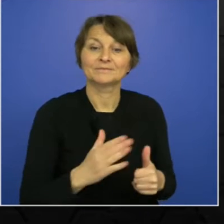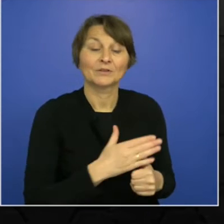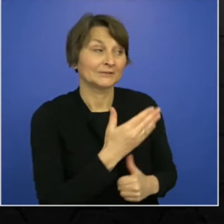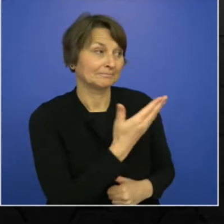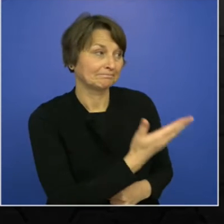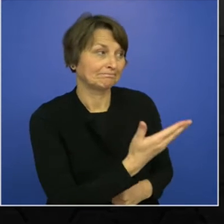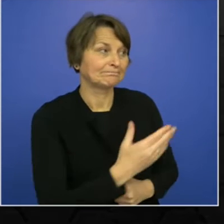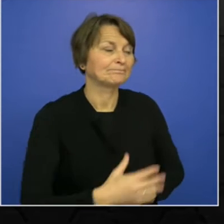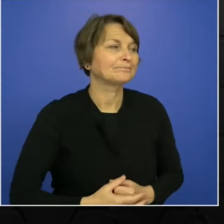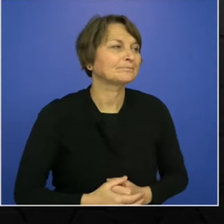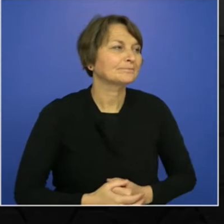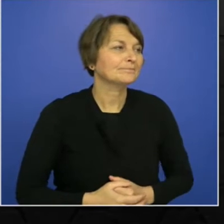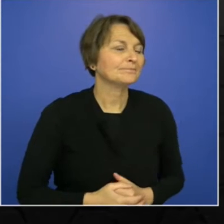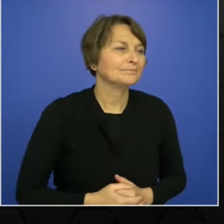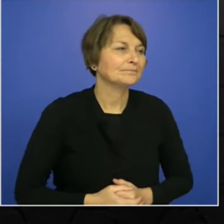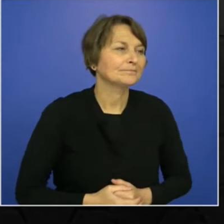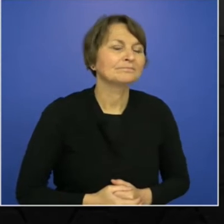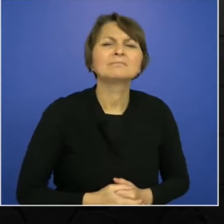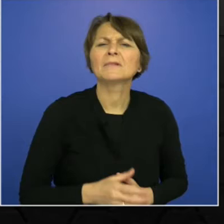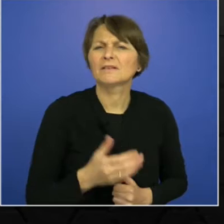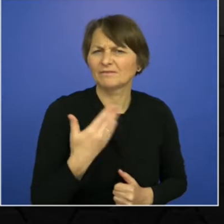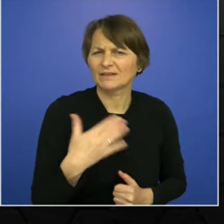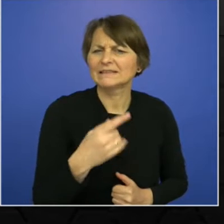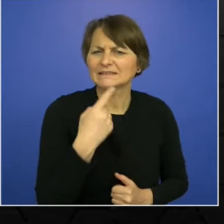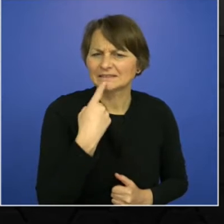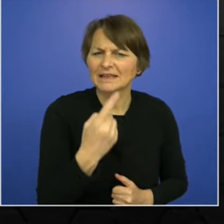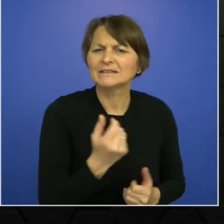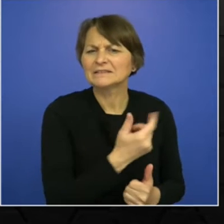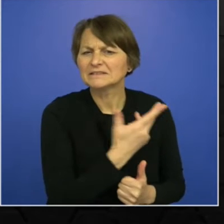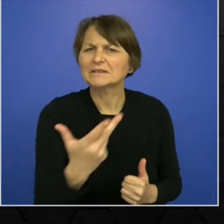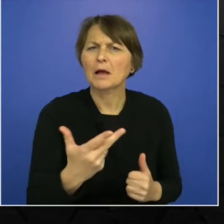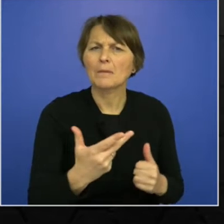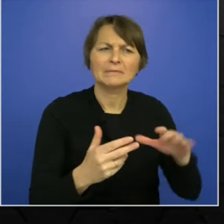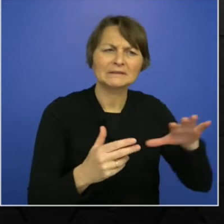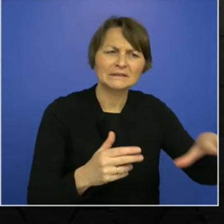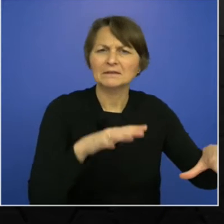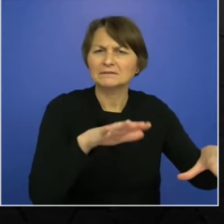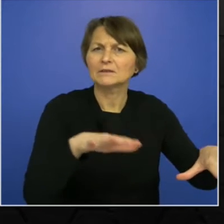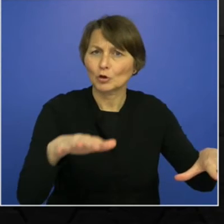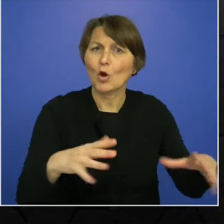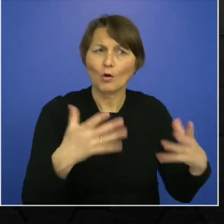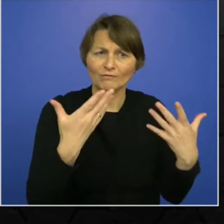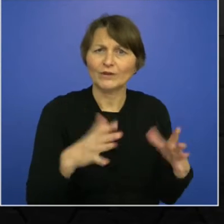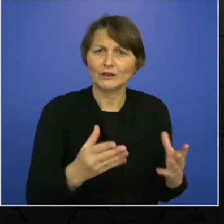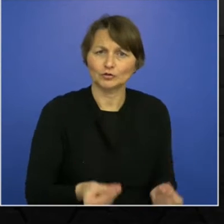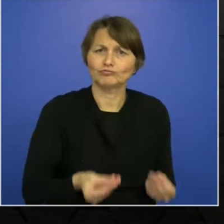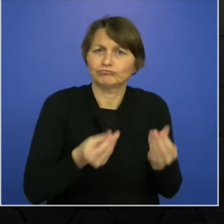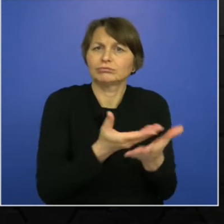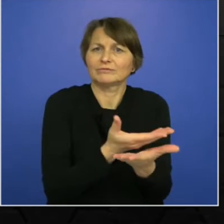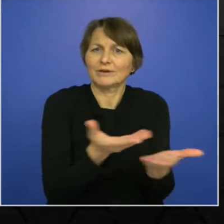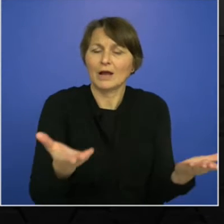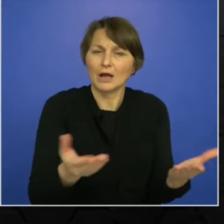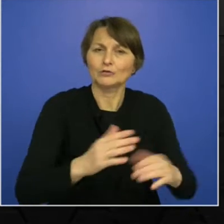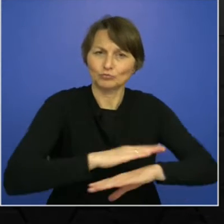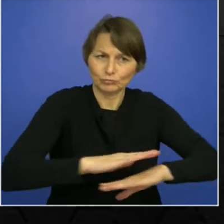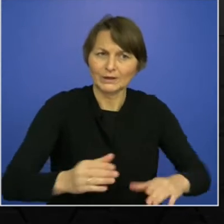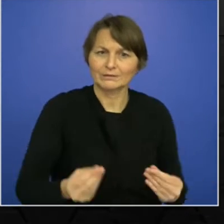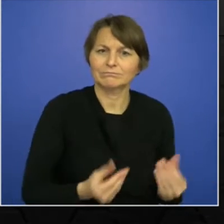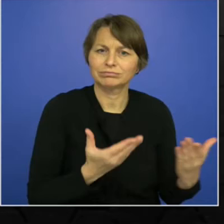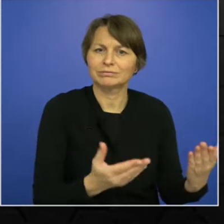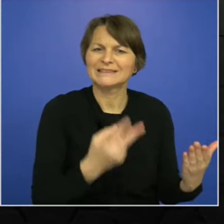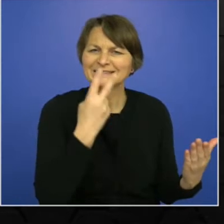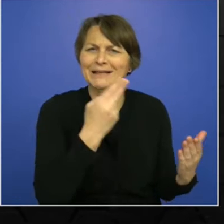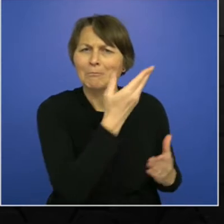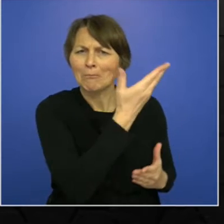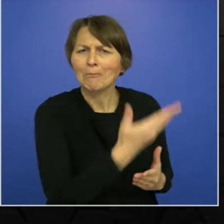I told you, there are some scenario templates that you can start using right away. Here you can see them. For example, there are a lot of templates